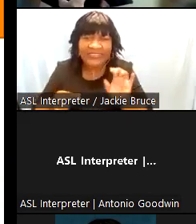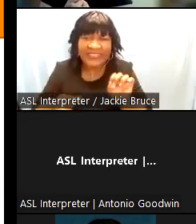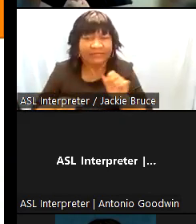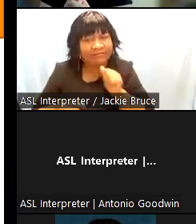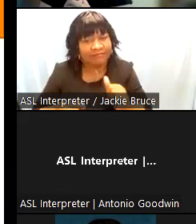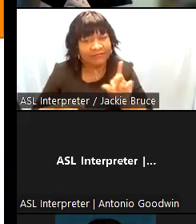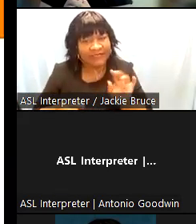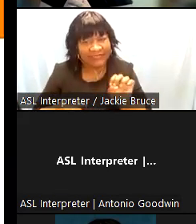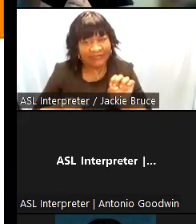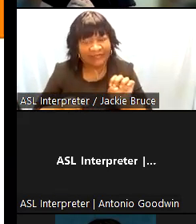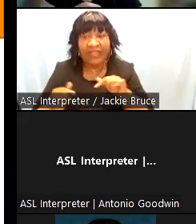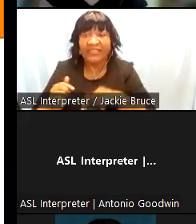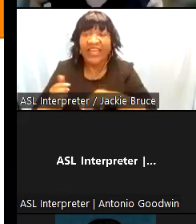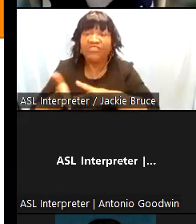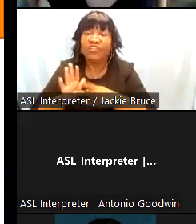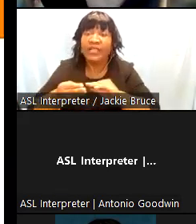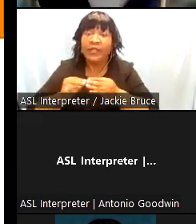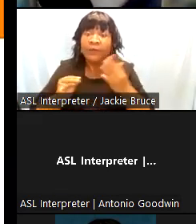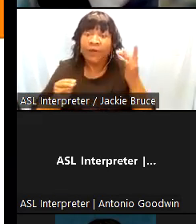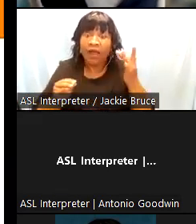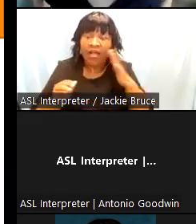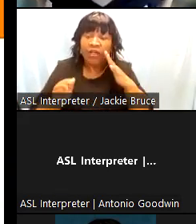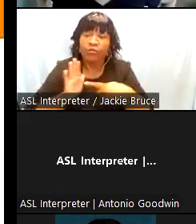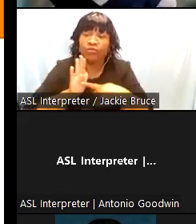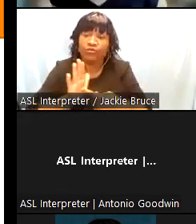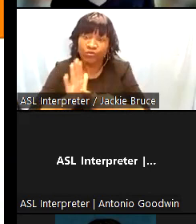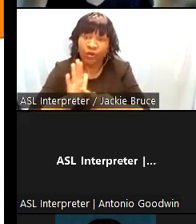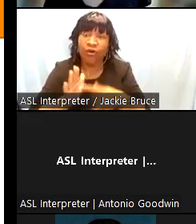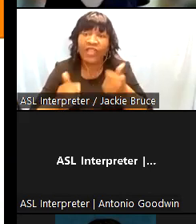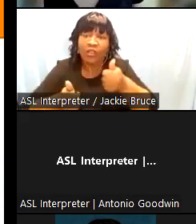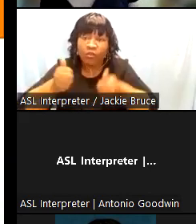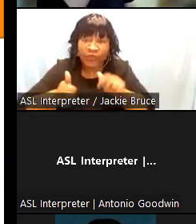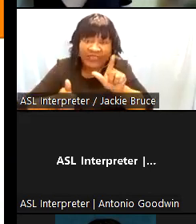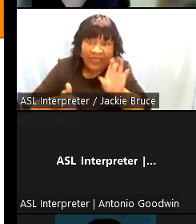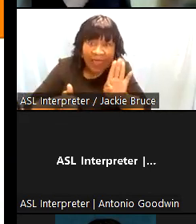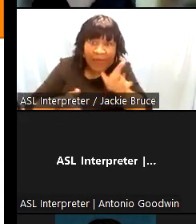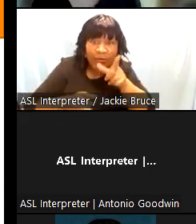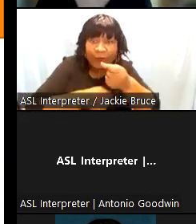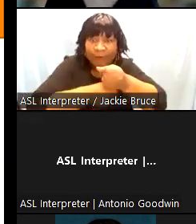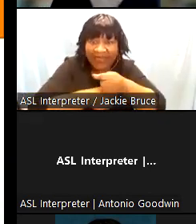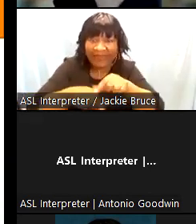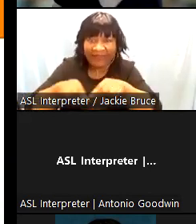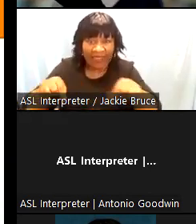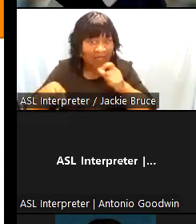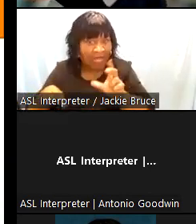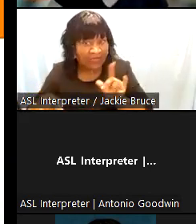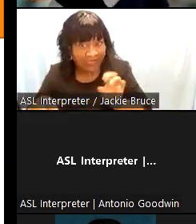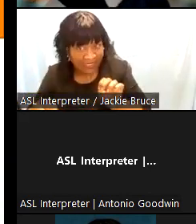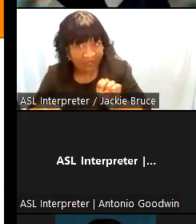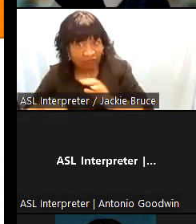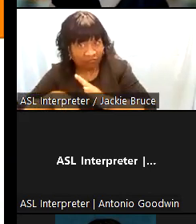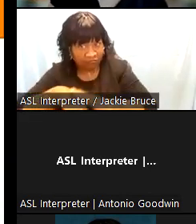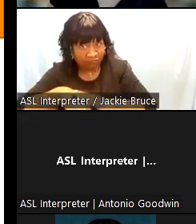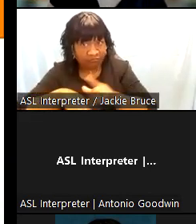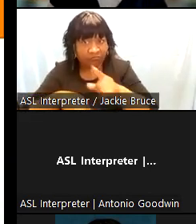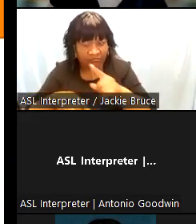they're actually numbers that are like which lab they came from and things like that. So it's